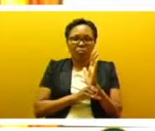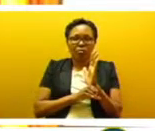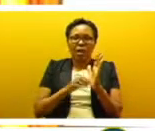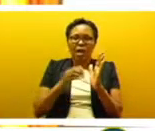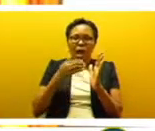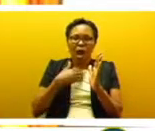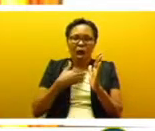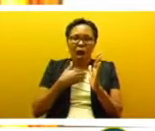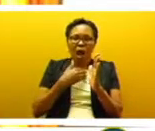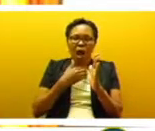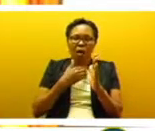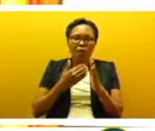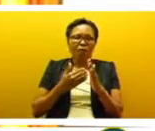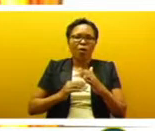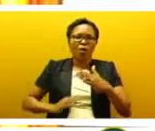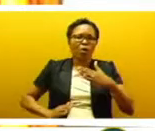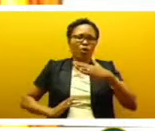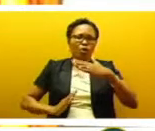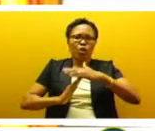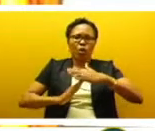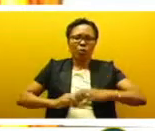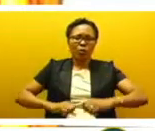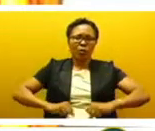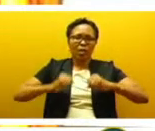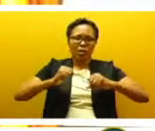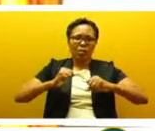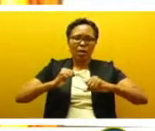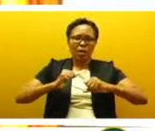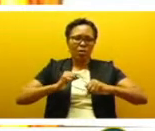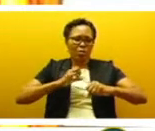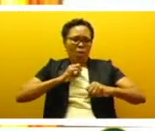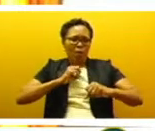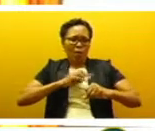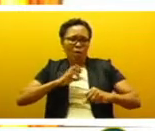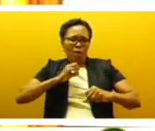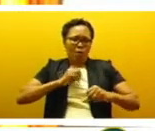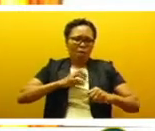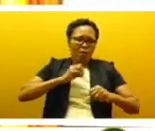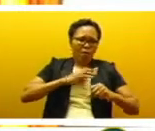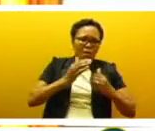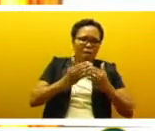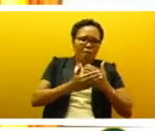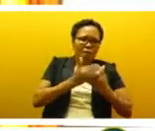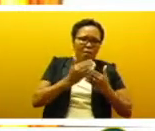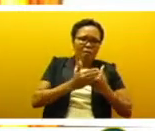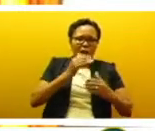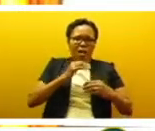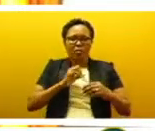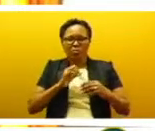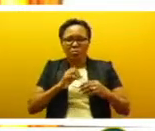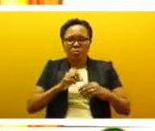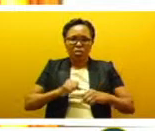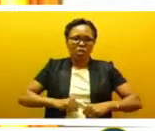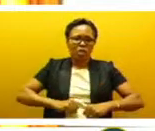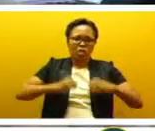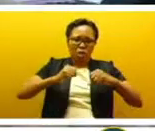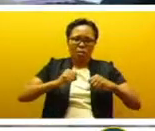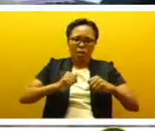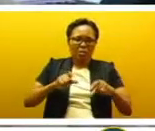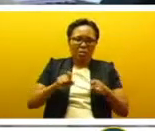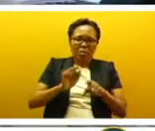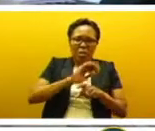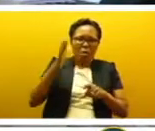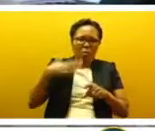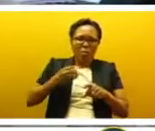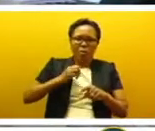chairman who is all-fearing with fear, favor, fervor, and fiat.